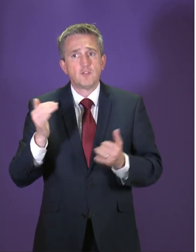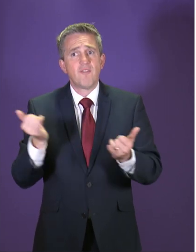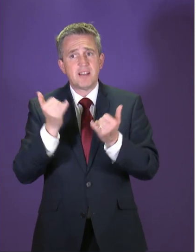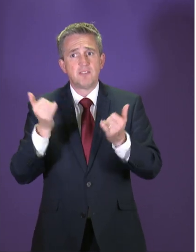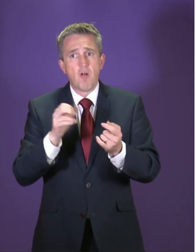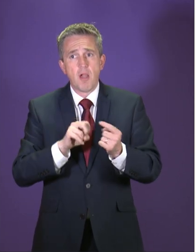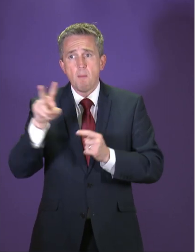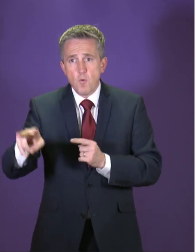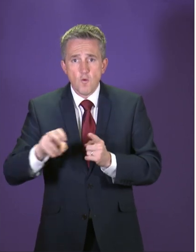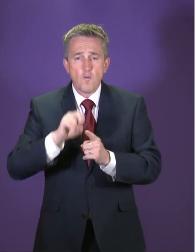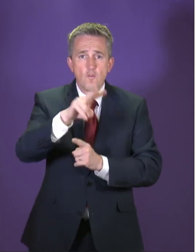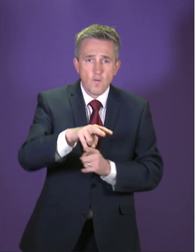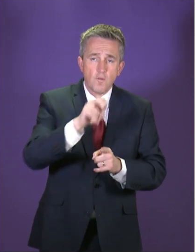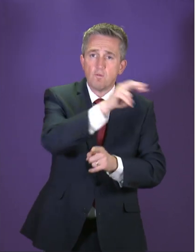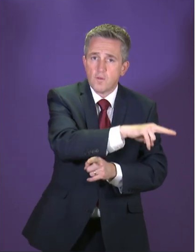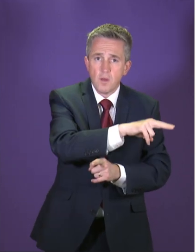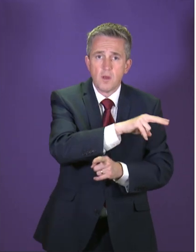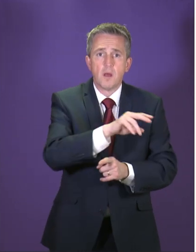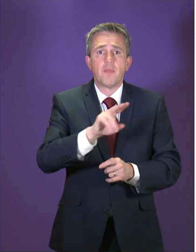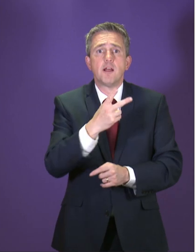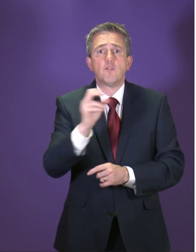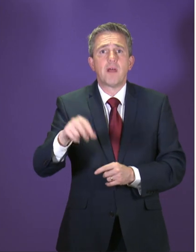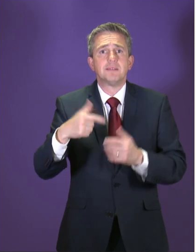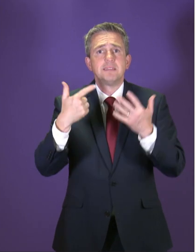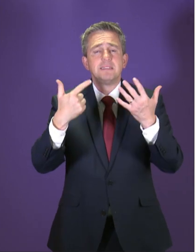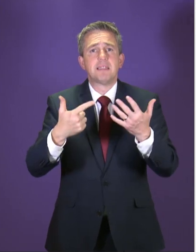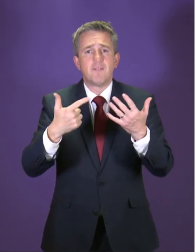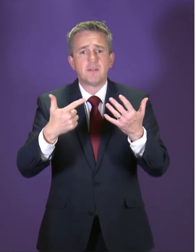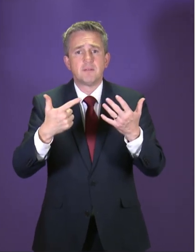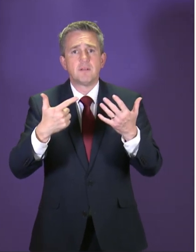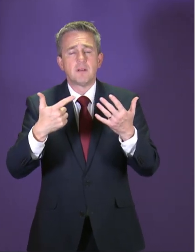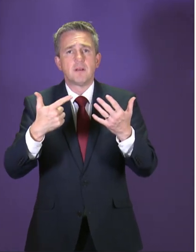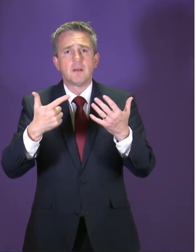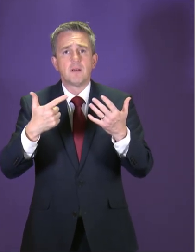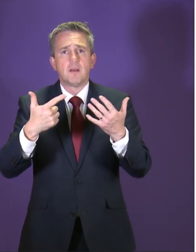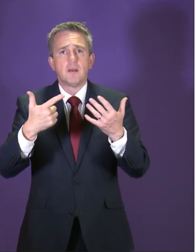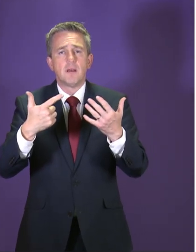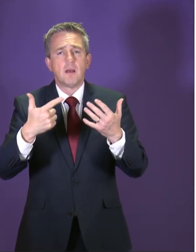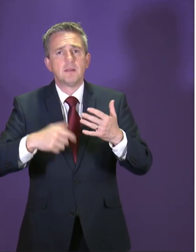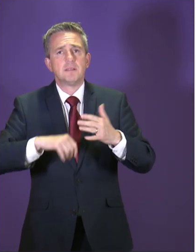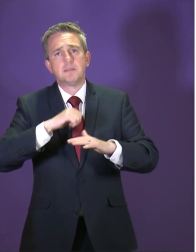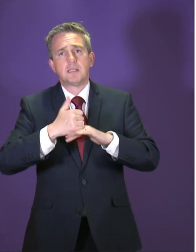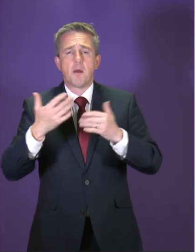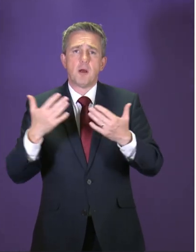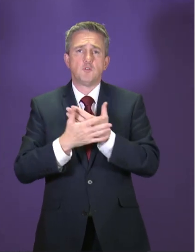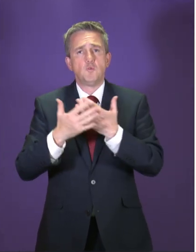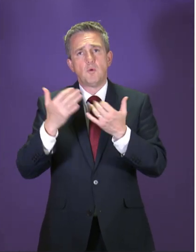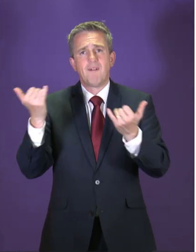May, beginning of June. Until in 2007, when I developed the new